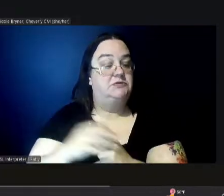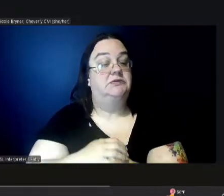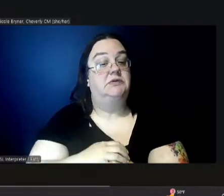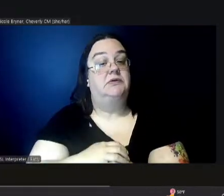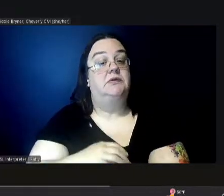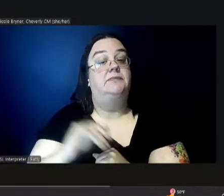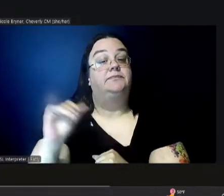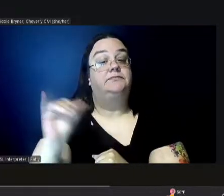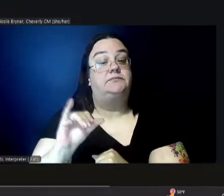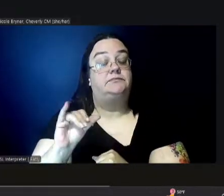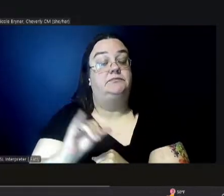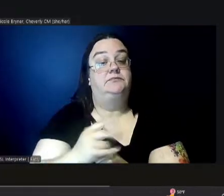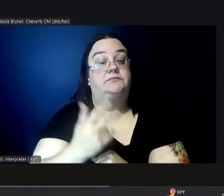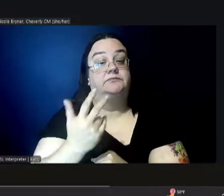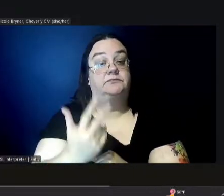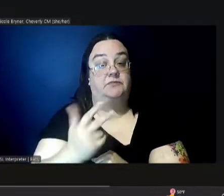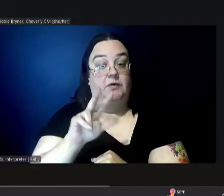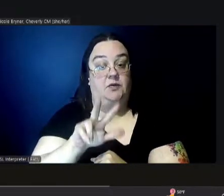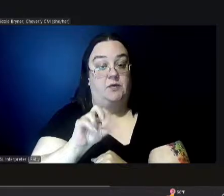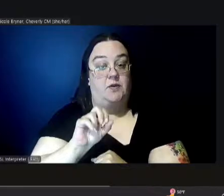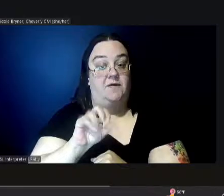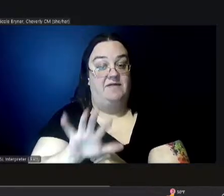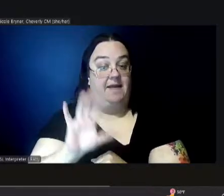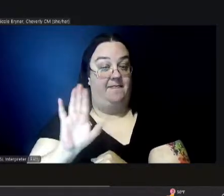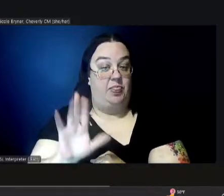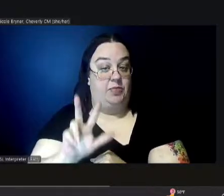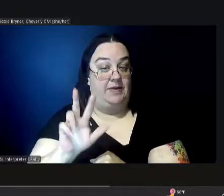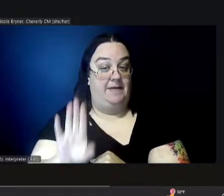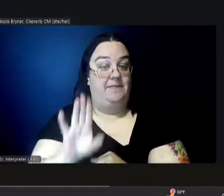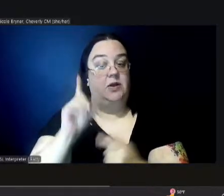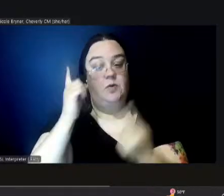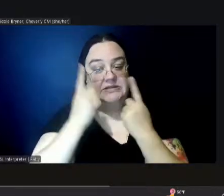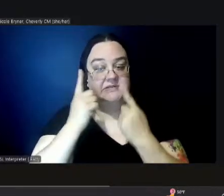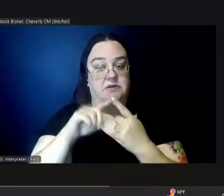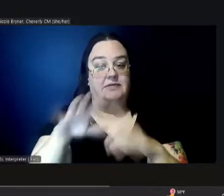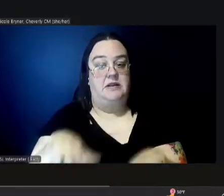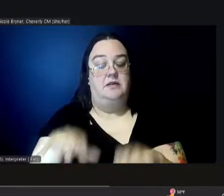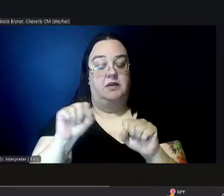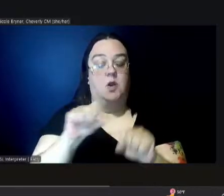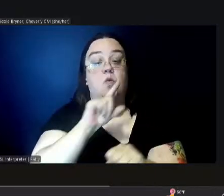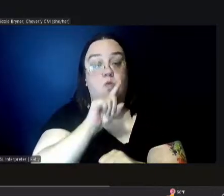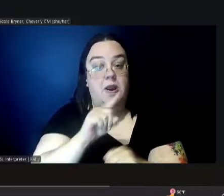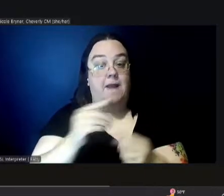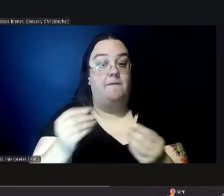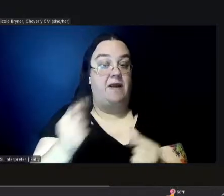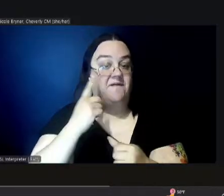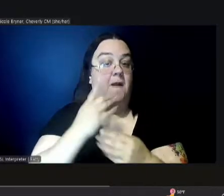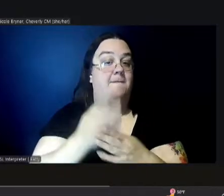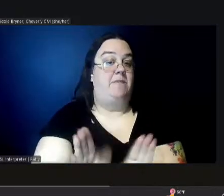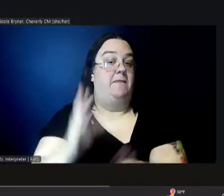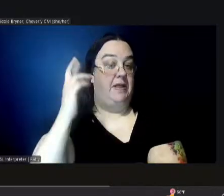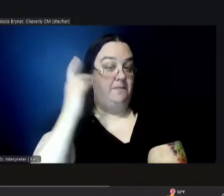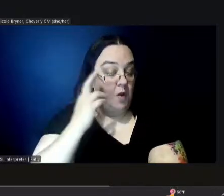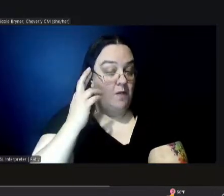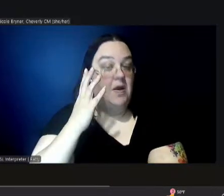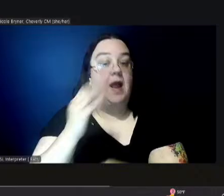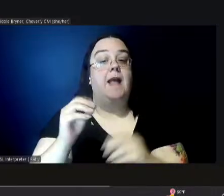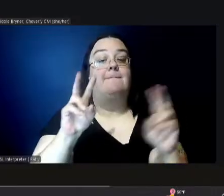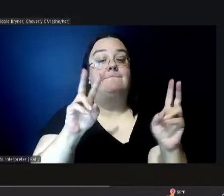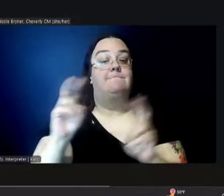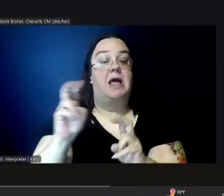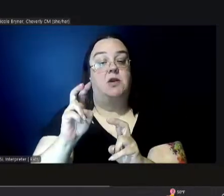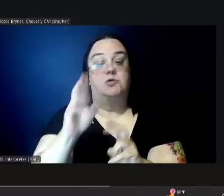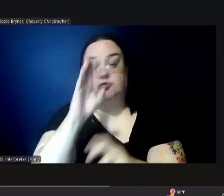Also 305B3, to consider the acquisition of real property for a public purpose and matters directly related